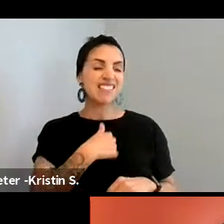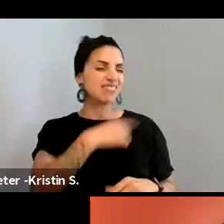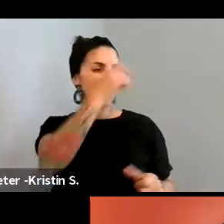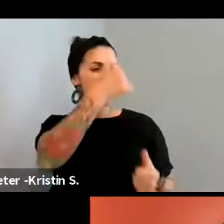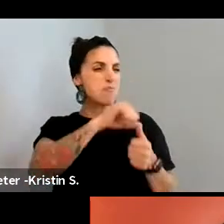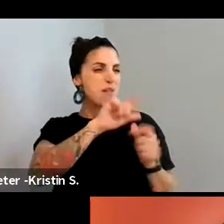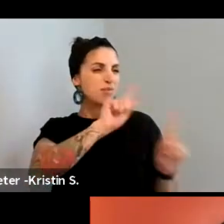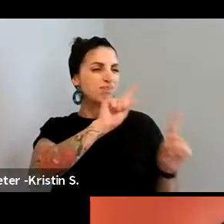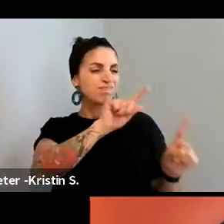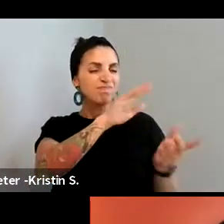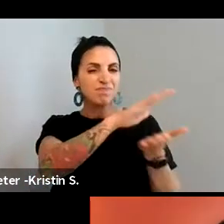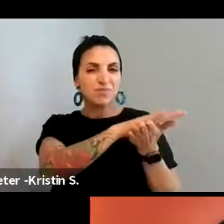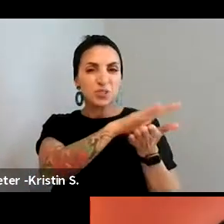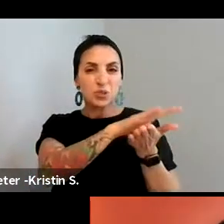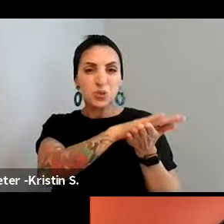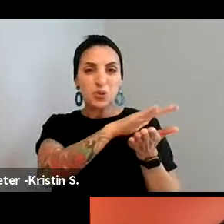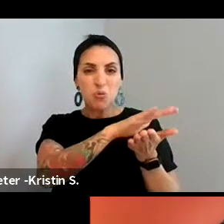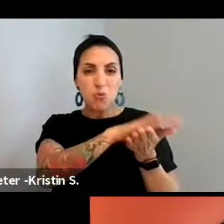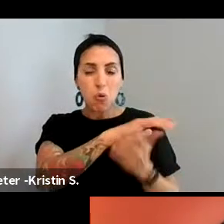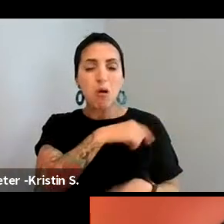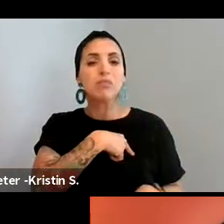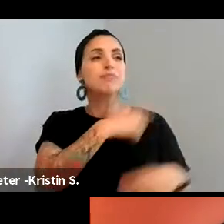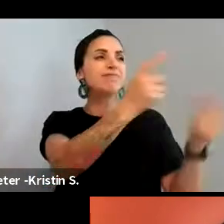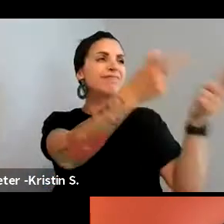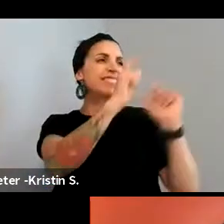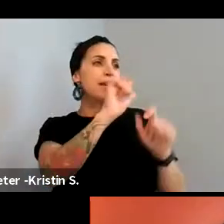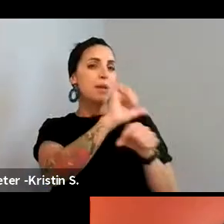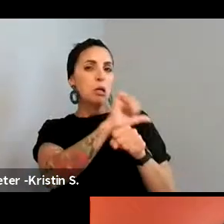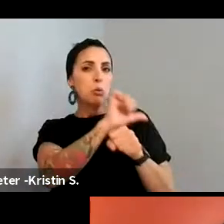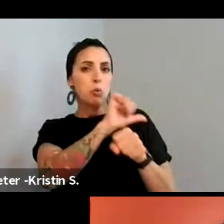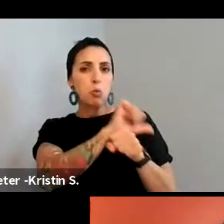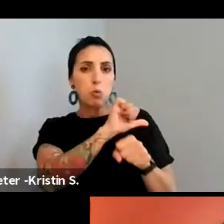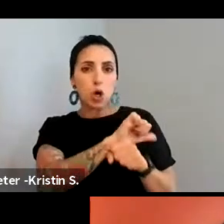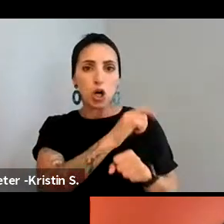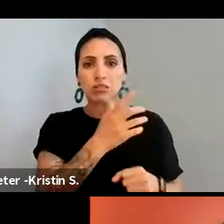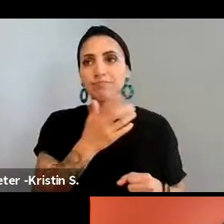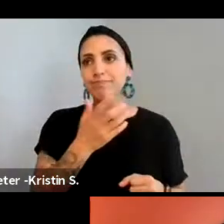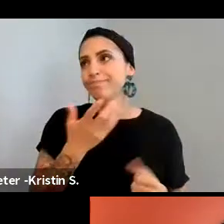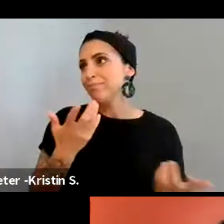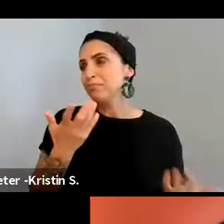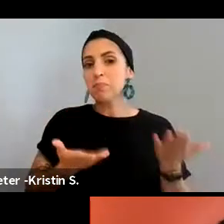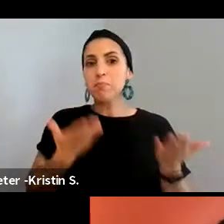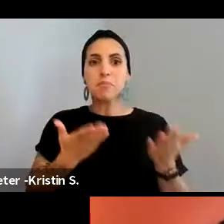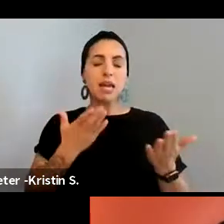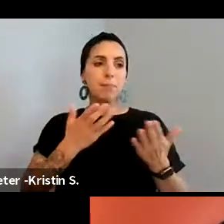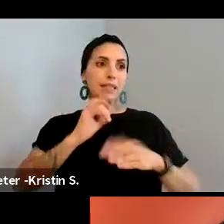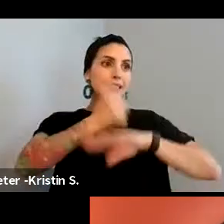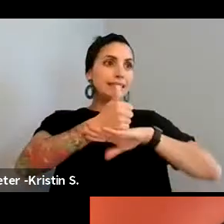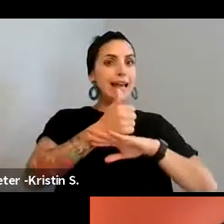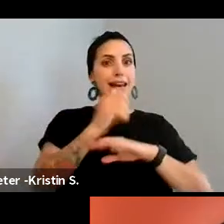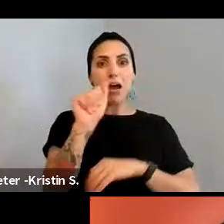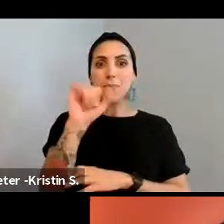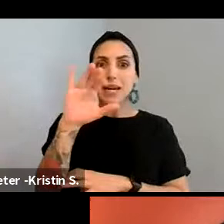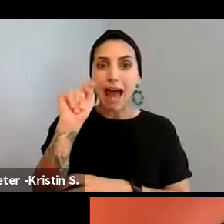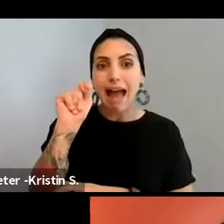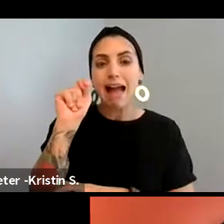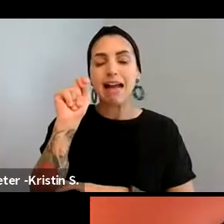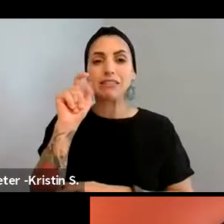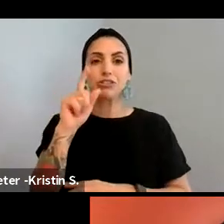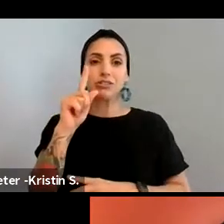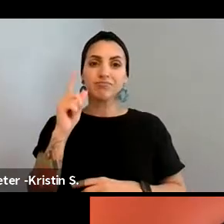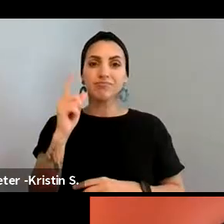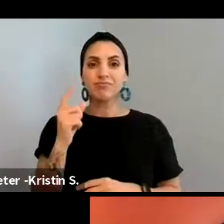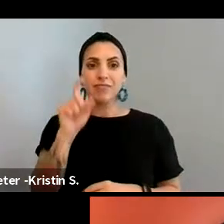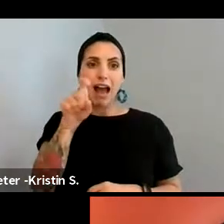remember trying to make up assignments where it could be somehow we could act out the assignment, or I did a